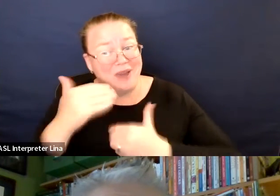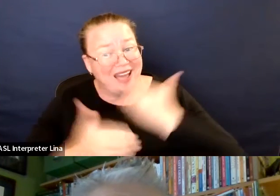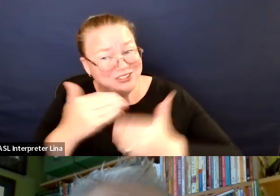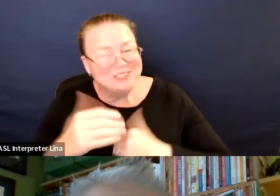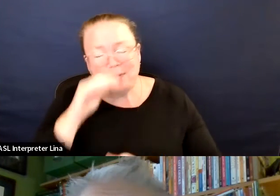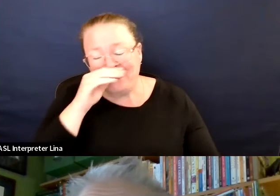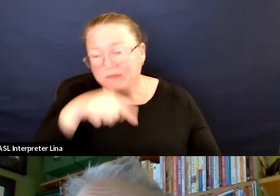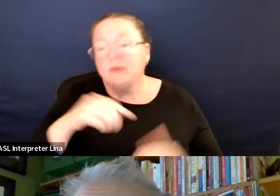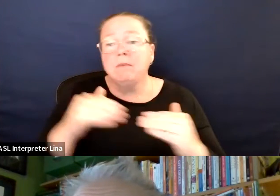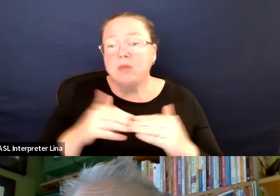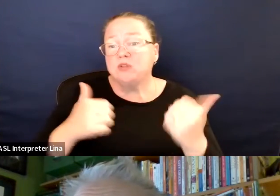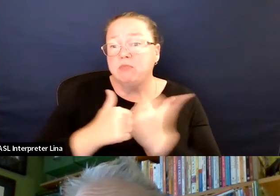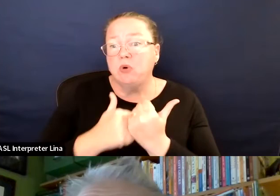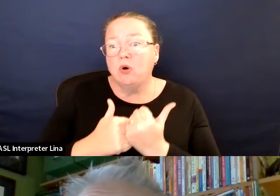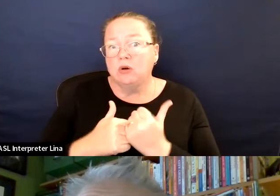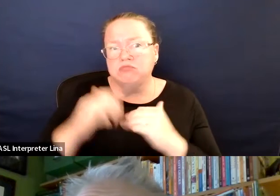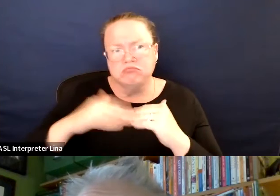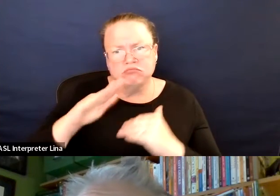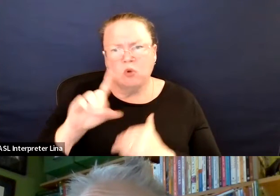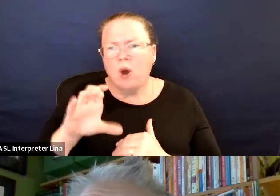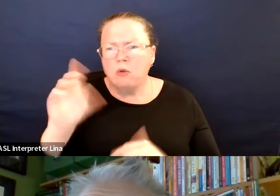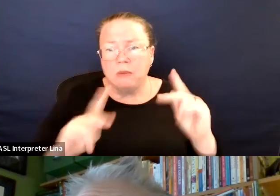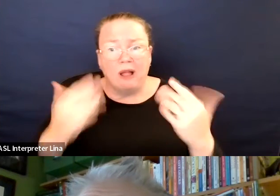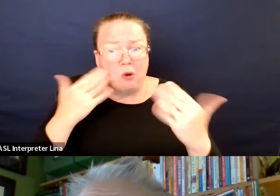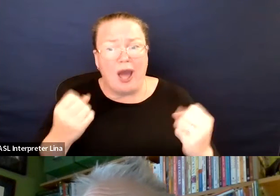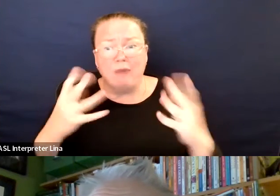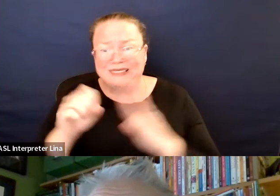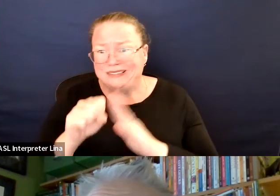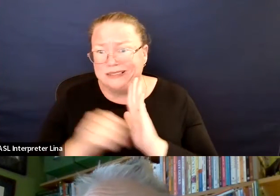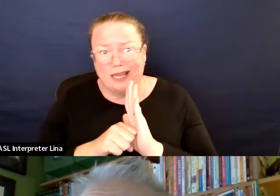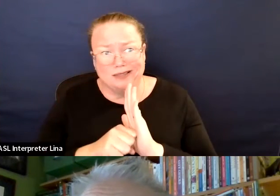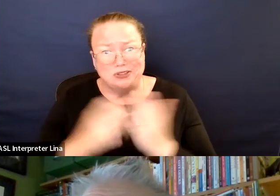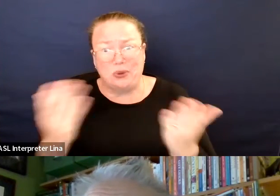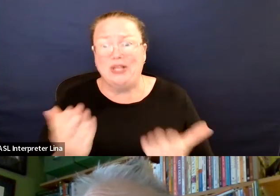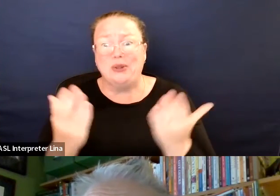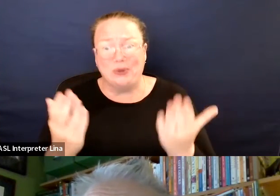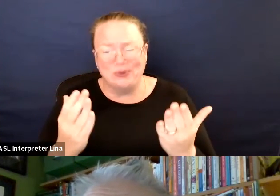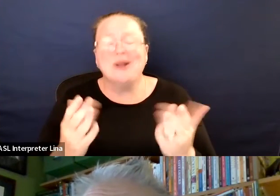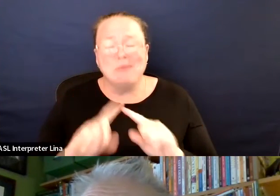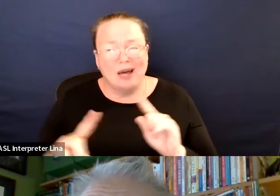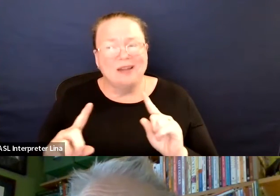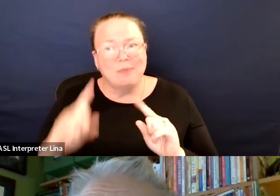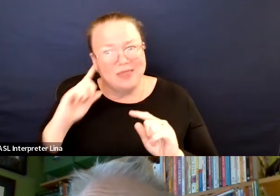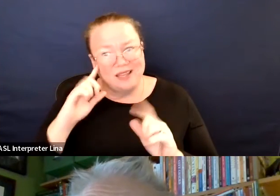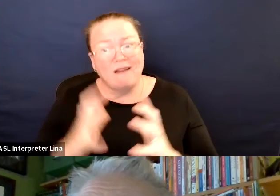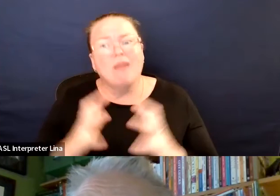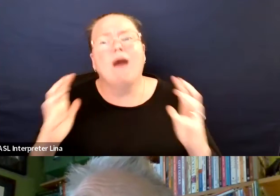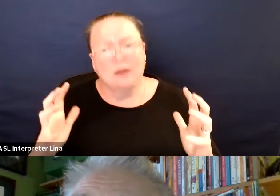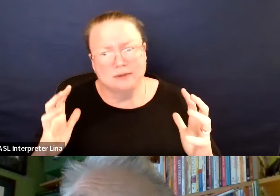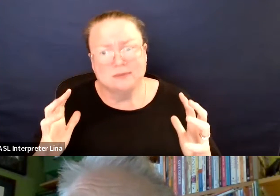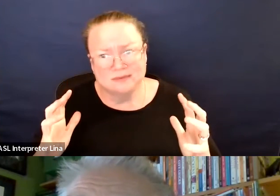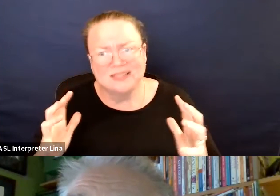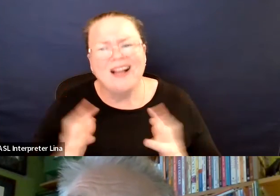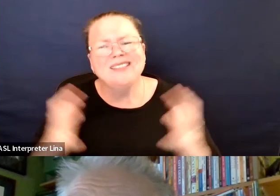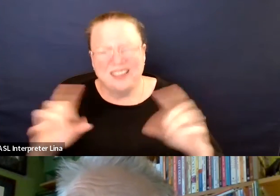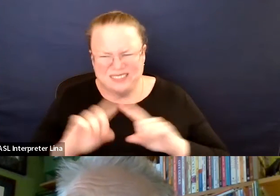peer support over 100 people in, I don't know how many states are represented here, but I imagine quite a number, and lots